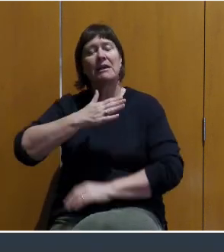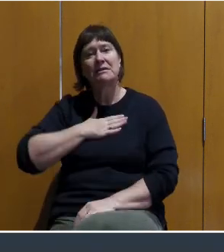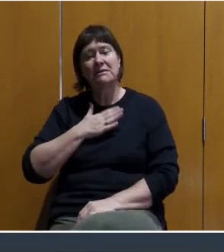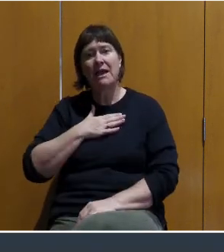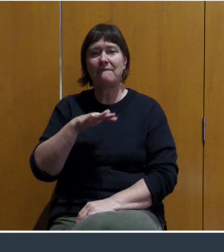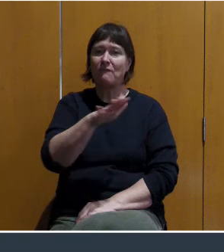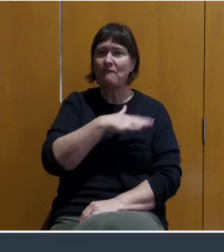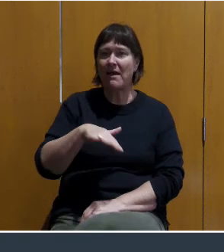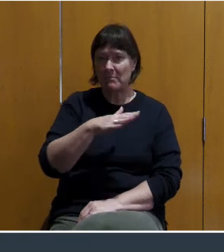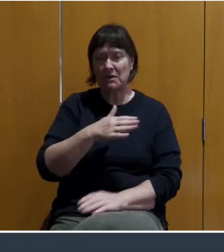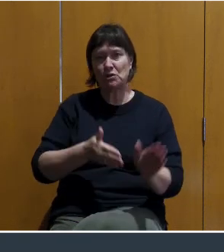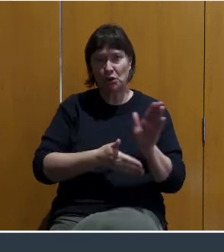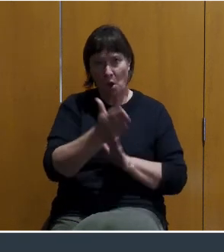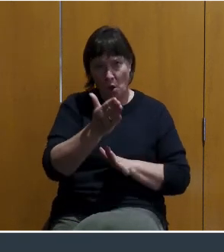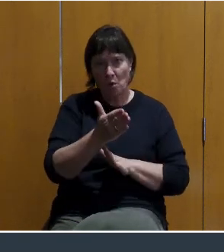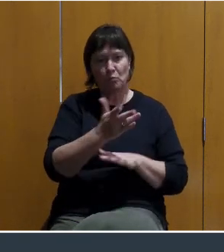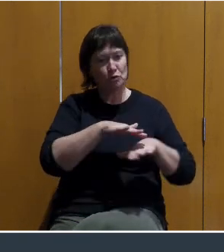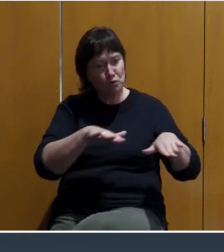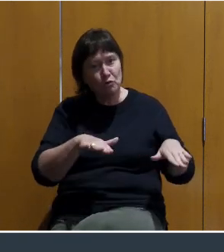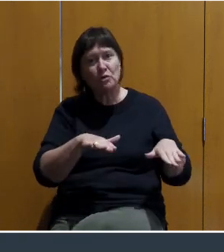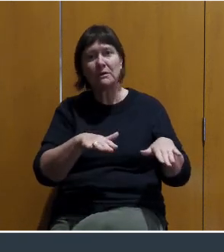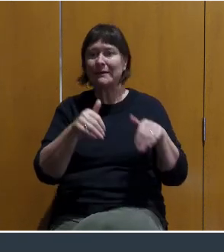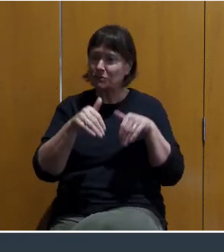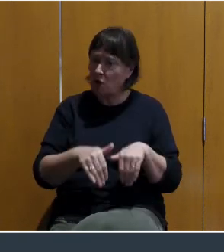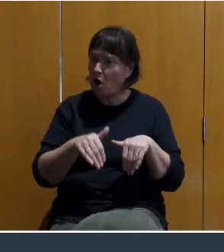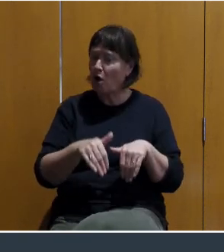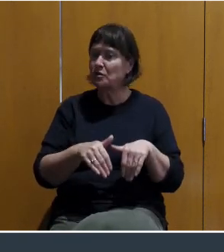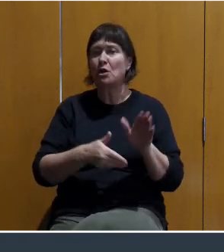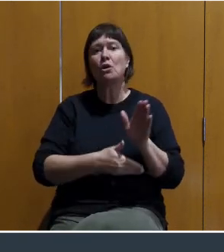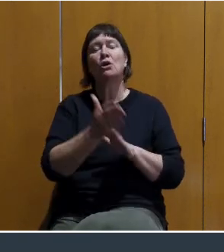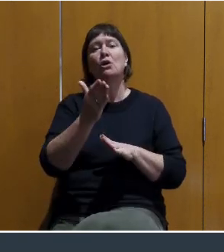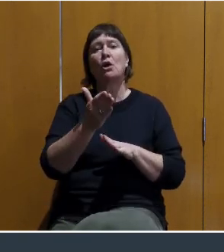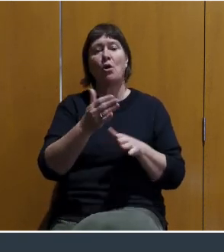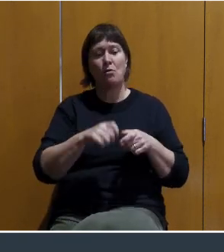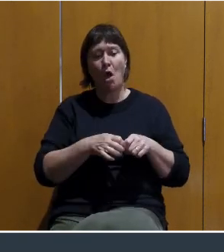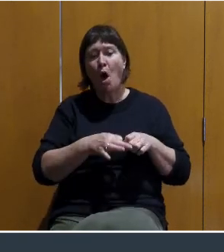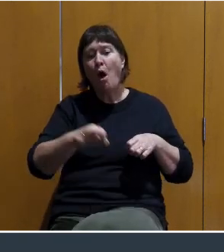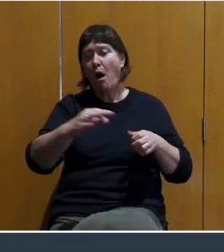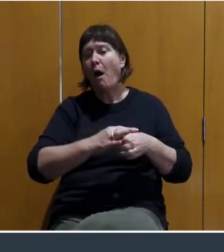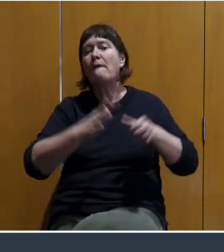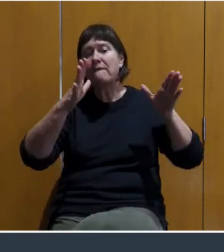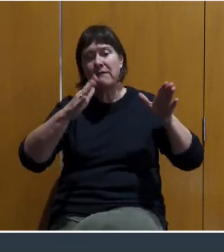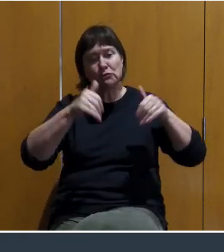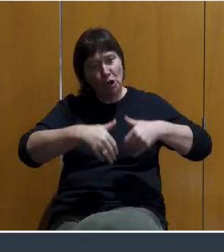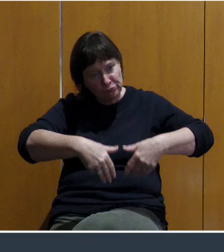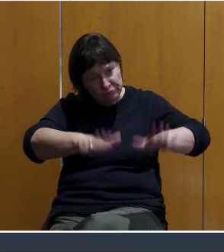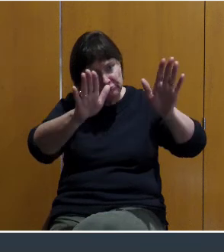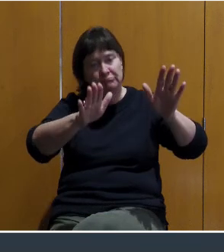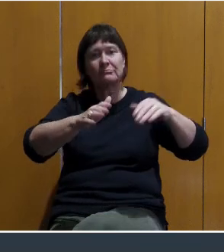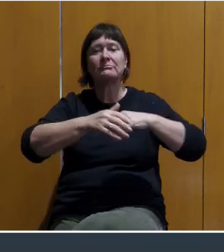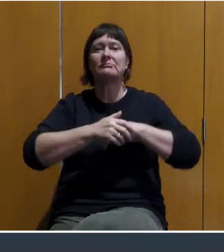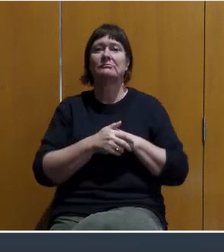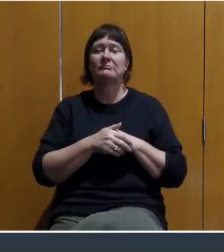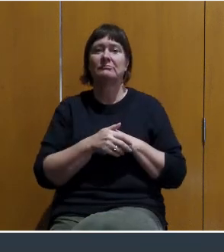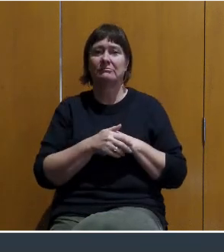for families to go and, you know, bring their children and bring their dogs and have the off-leash opportunities with the family or